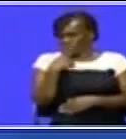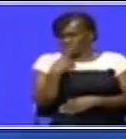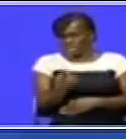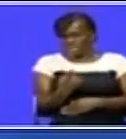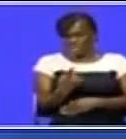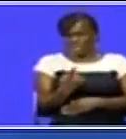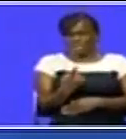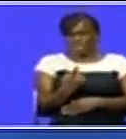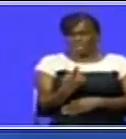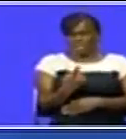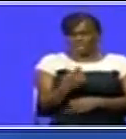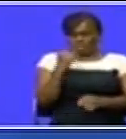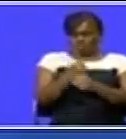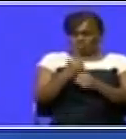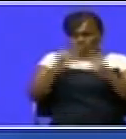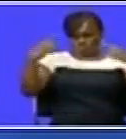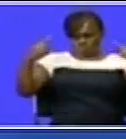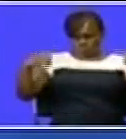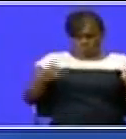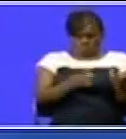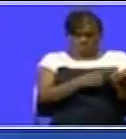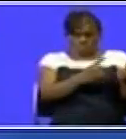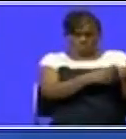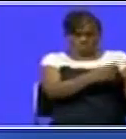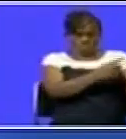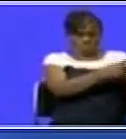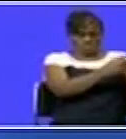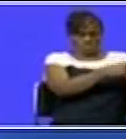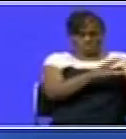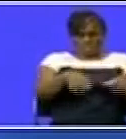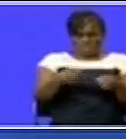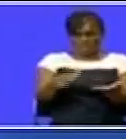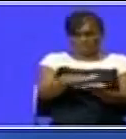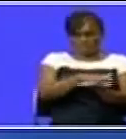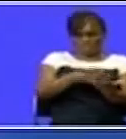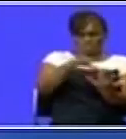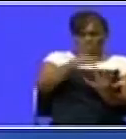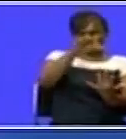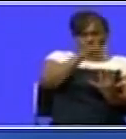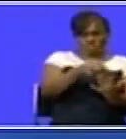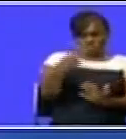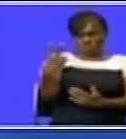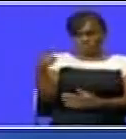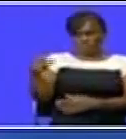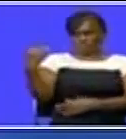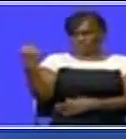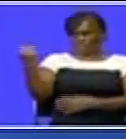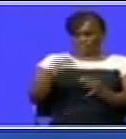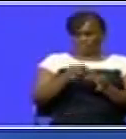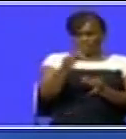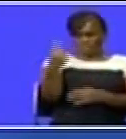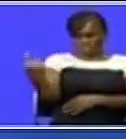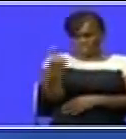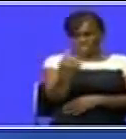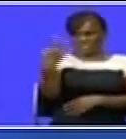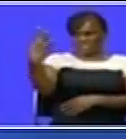Free Foundation conducted a successful calibration exercise, which gave the basis for choosing a radius of 2.5 kilometers for each